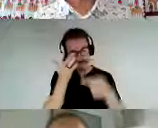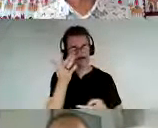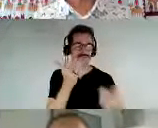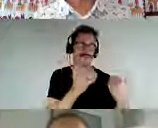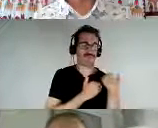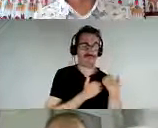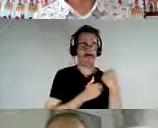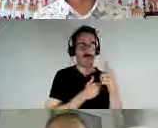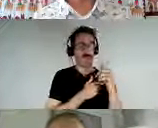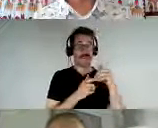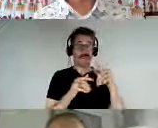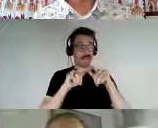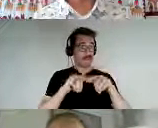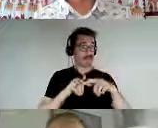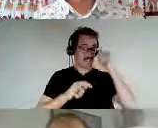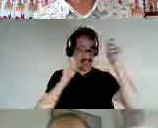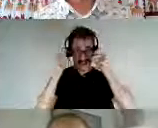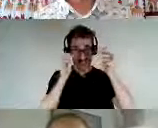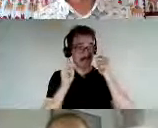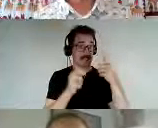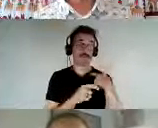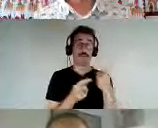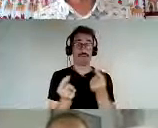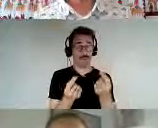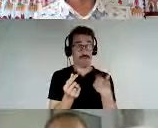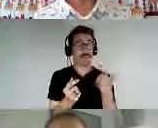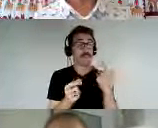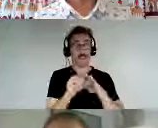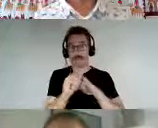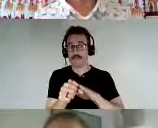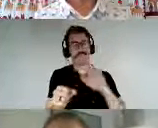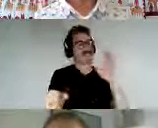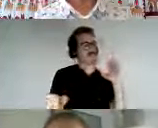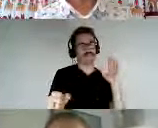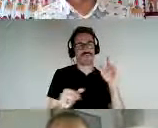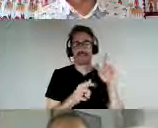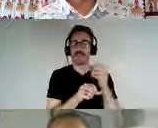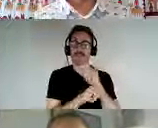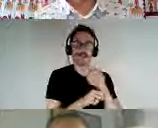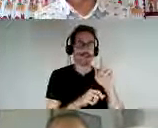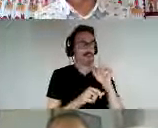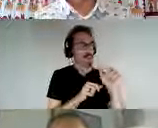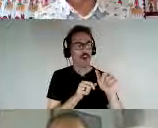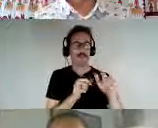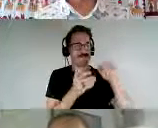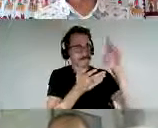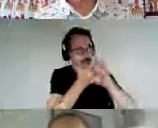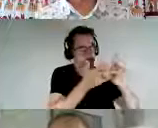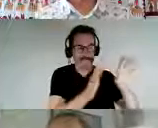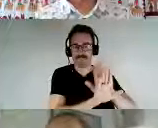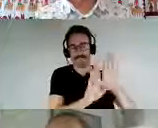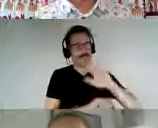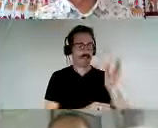he's always using an anti-oppression intersectional framework. He's held leadership positions such